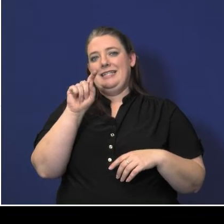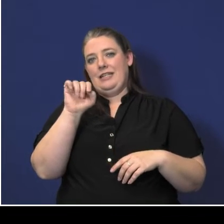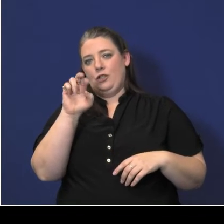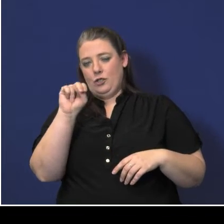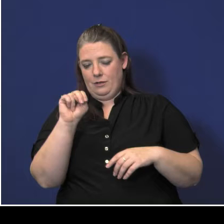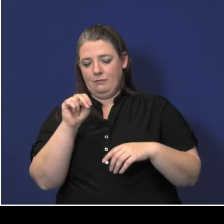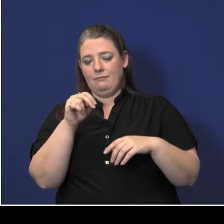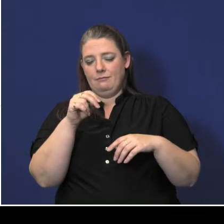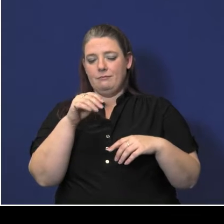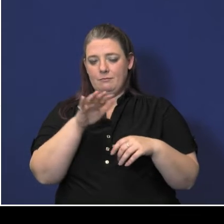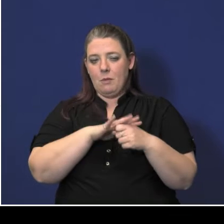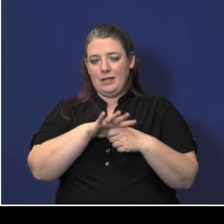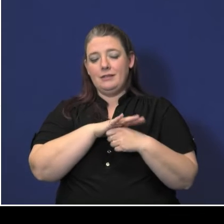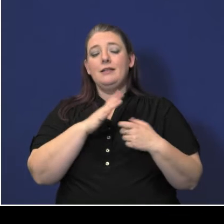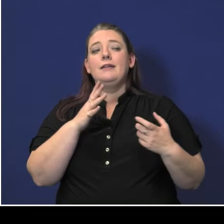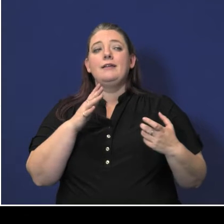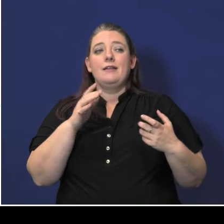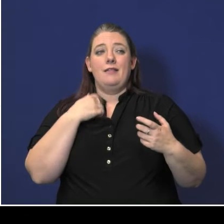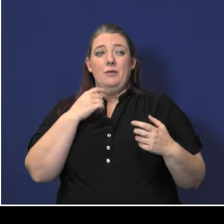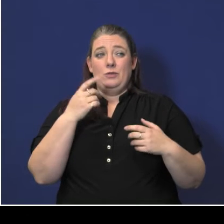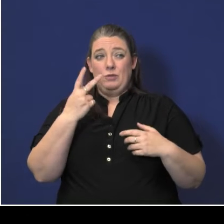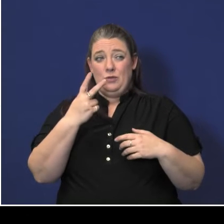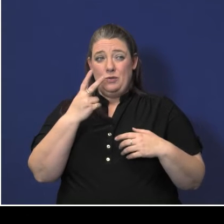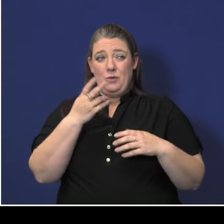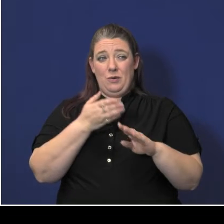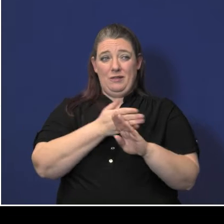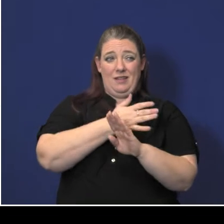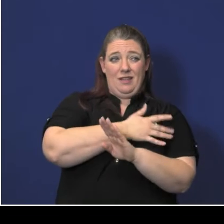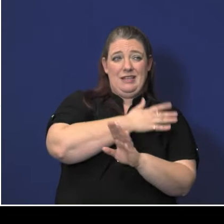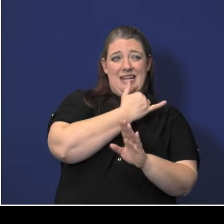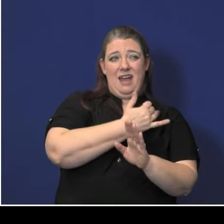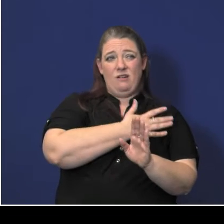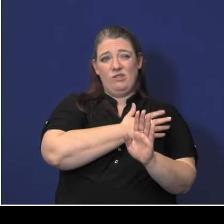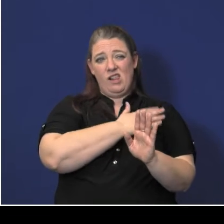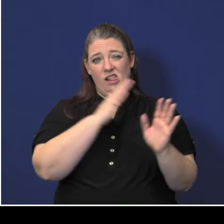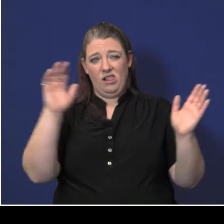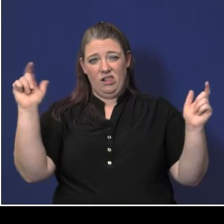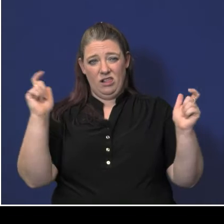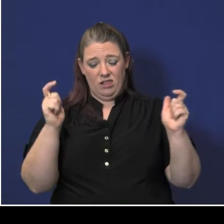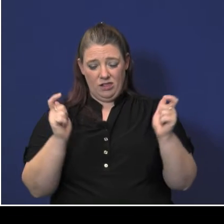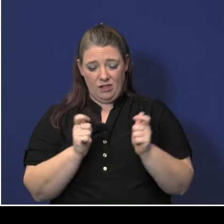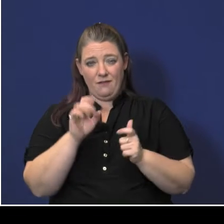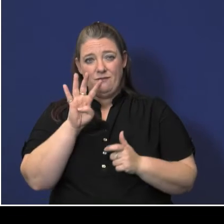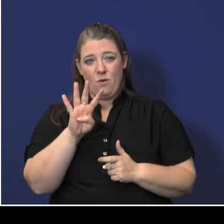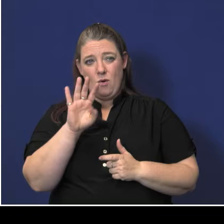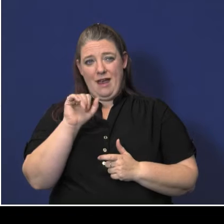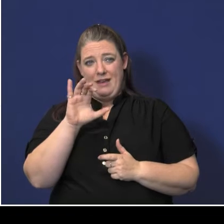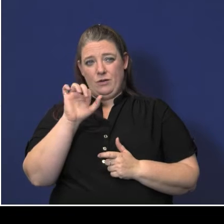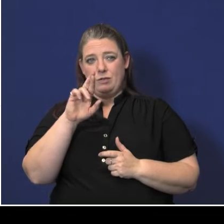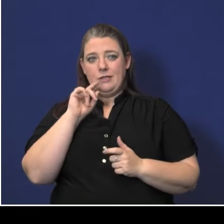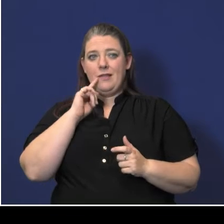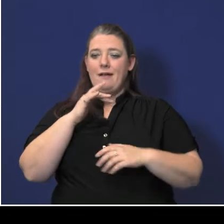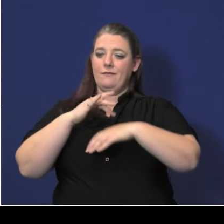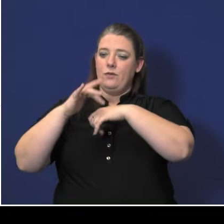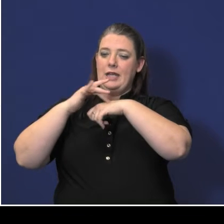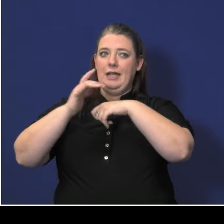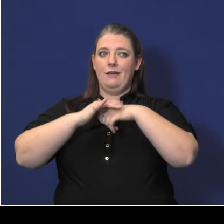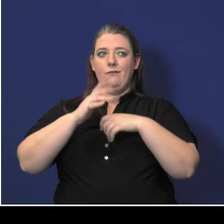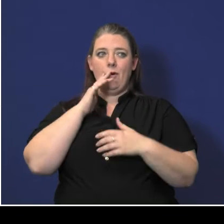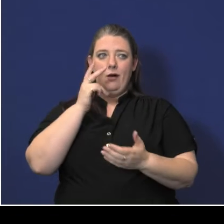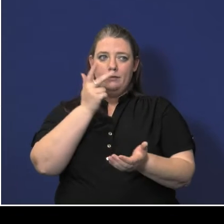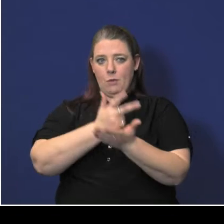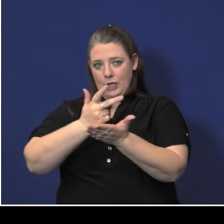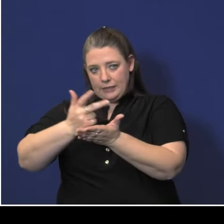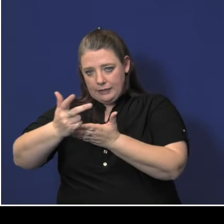site. Through those 2 early site packages, we're down to about 4 acres, and that freed up 2 acres for our paving, our building,